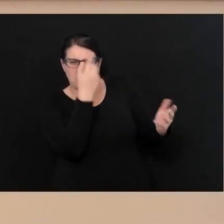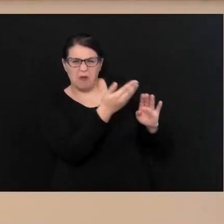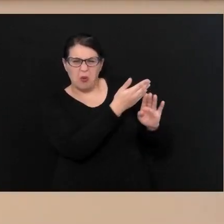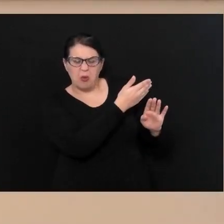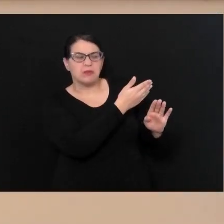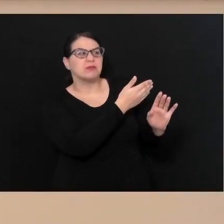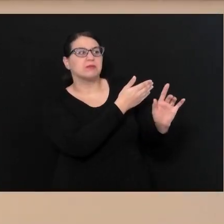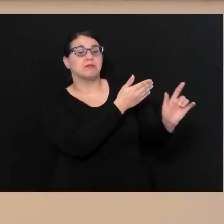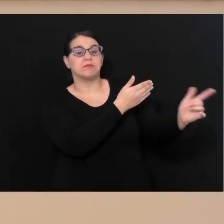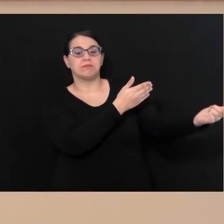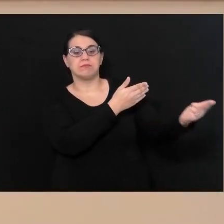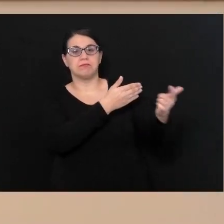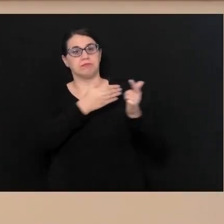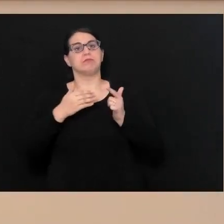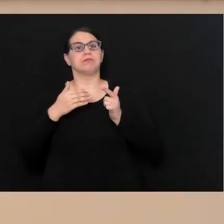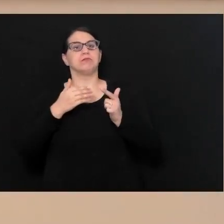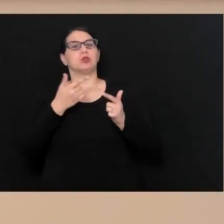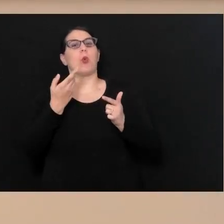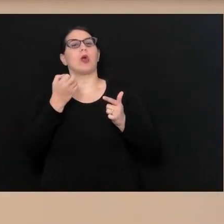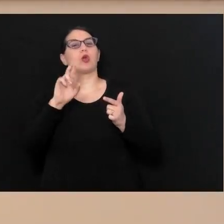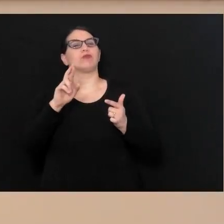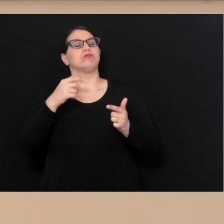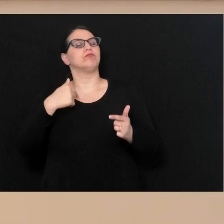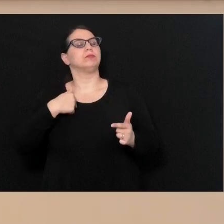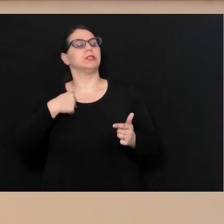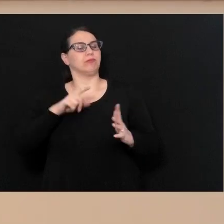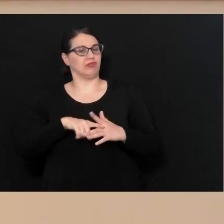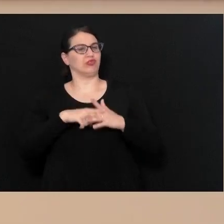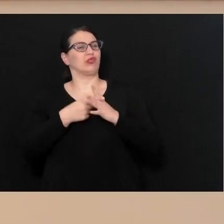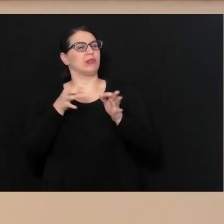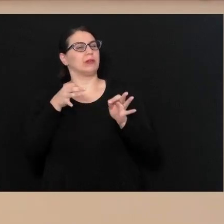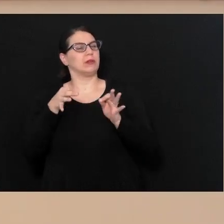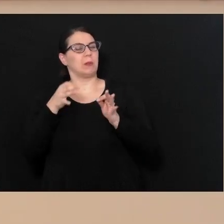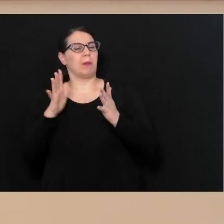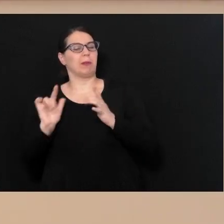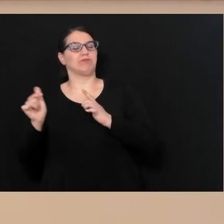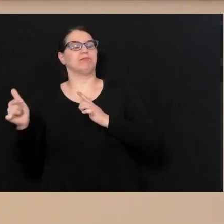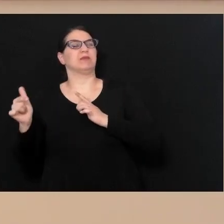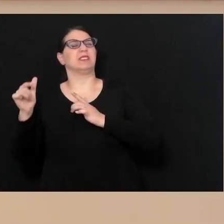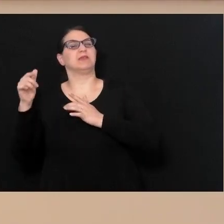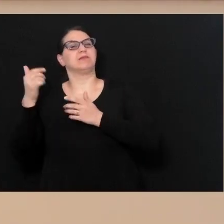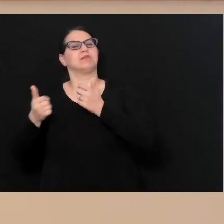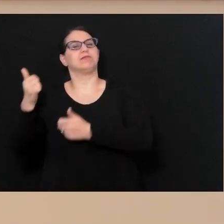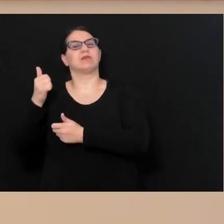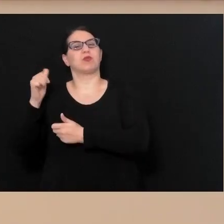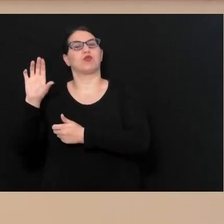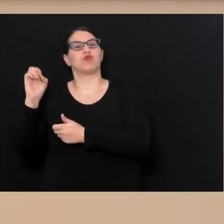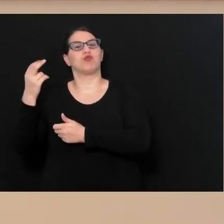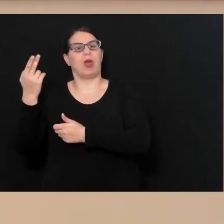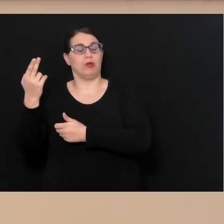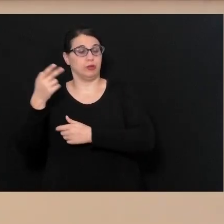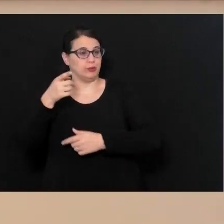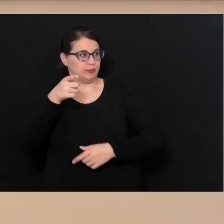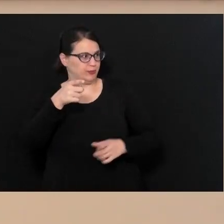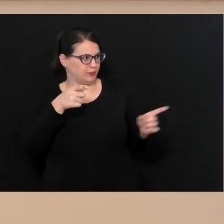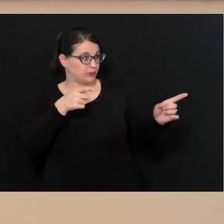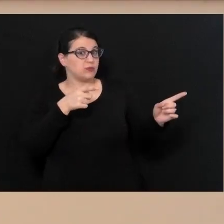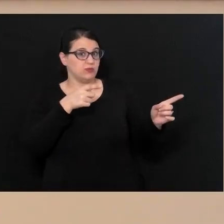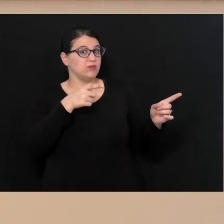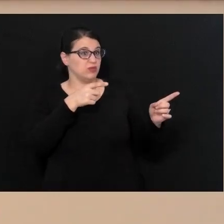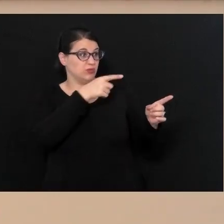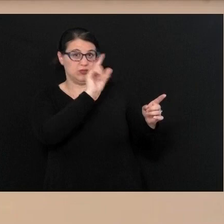maybe Secretary Crouch can highlight. But as you mentioned, Governor, we were down almost to